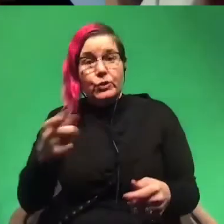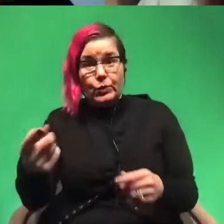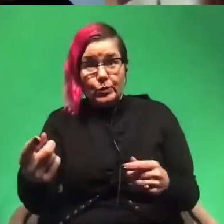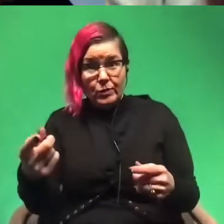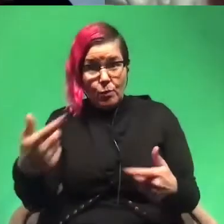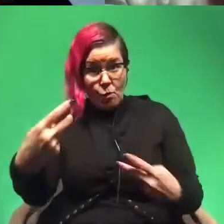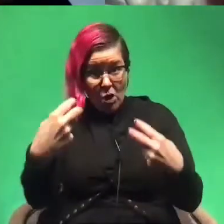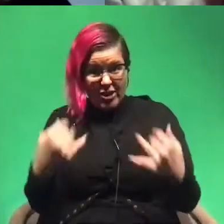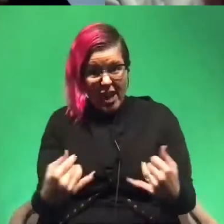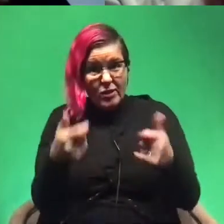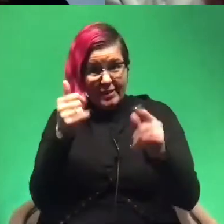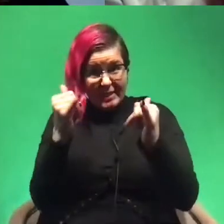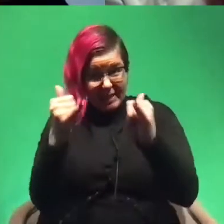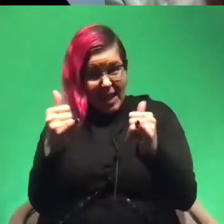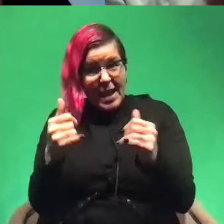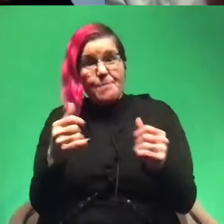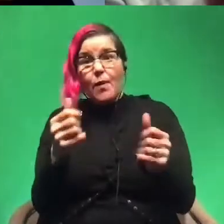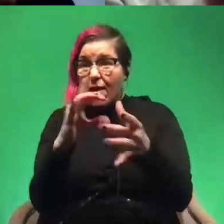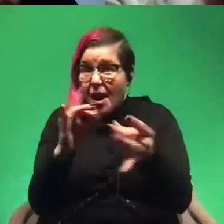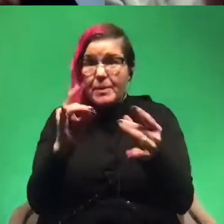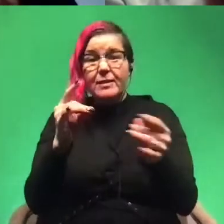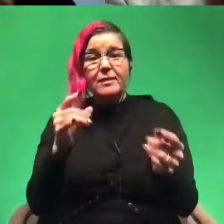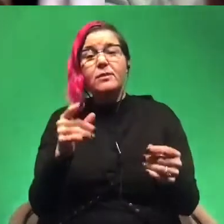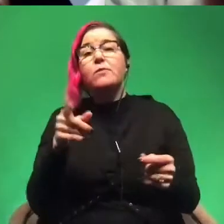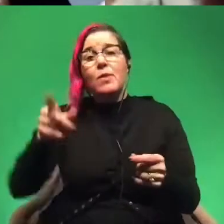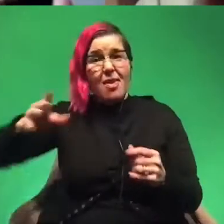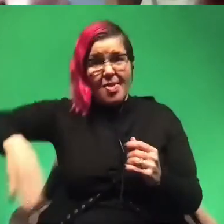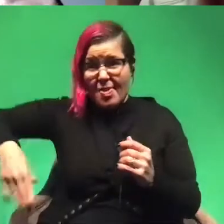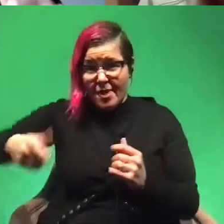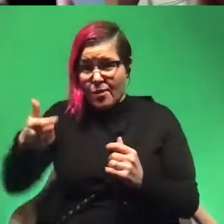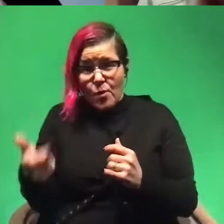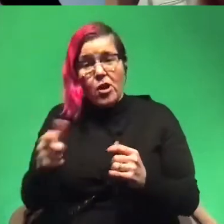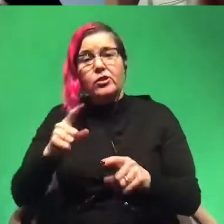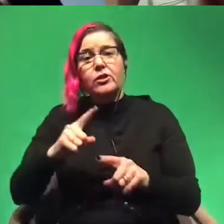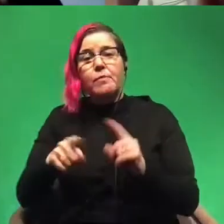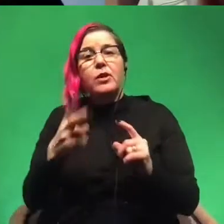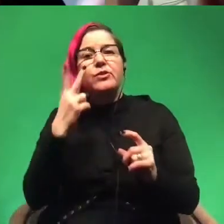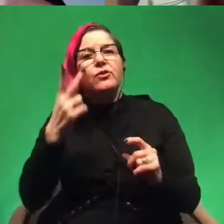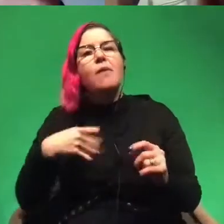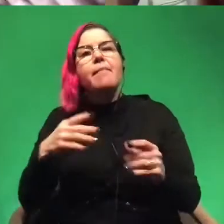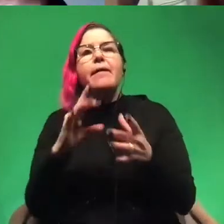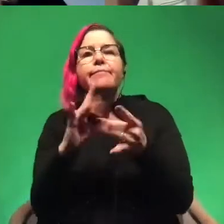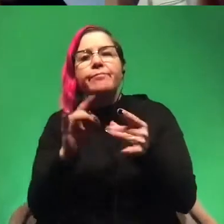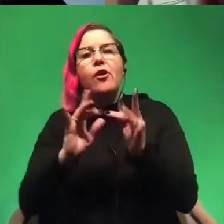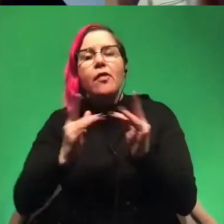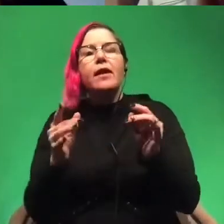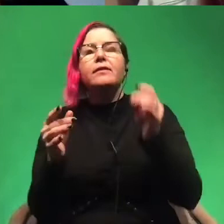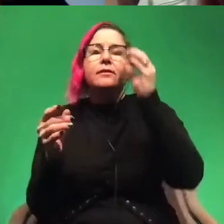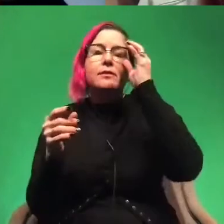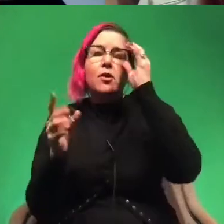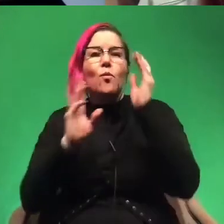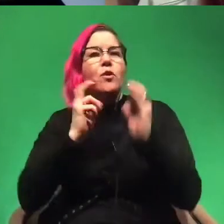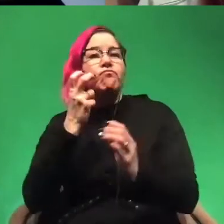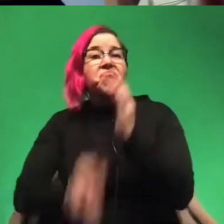watched it too and you have some things to say, or maybe you didn't watch it, but you saw my thread online, and basically we're gonna dive right